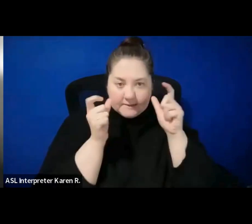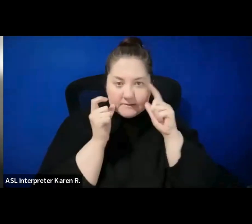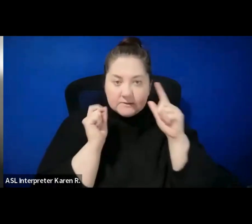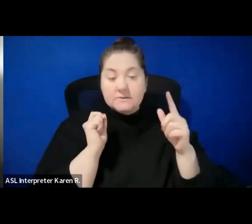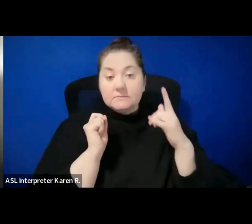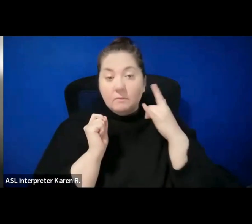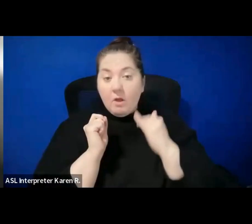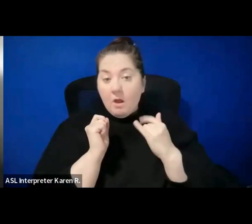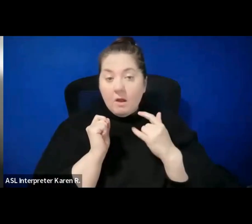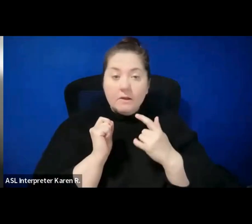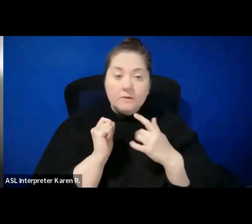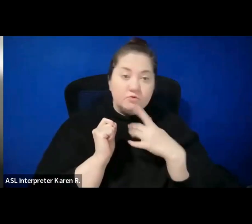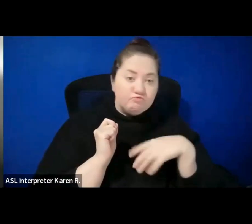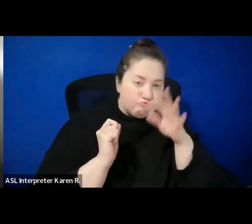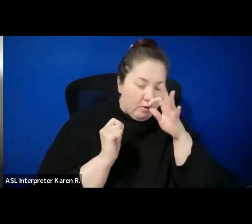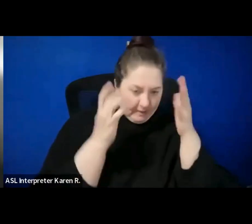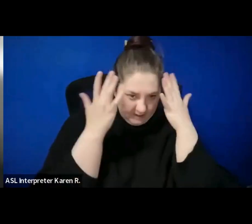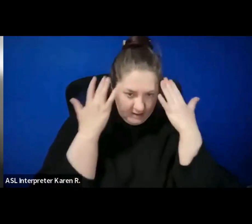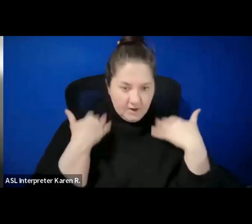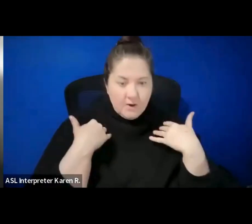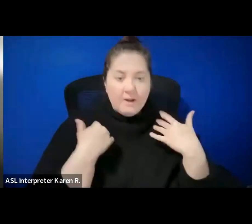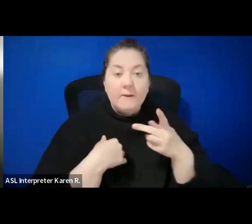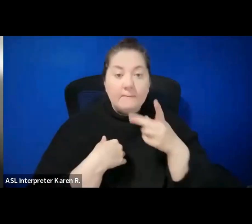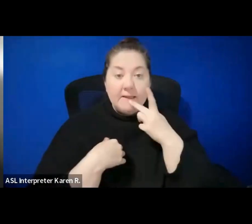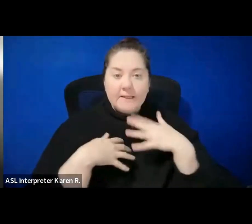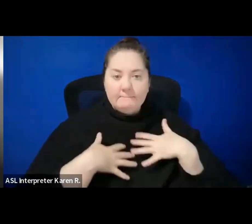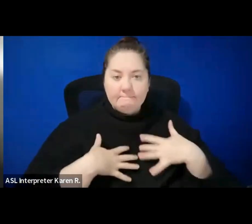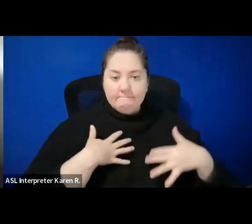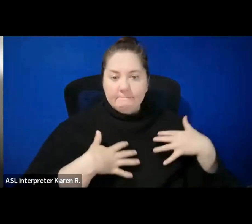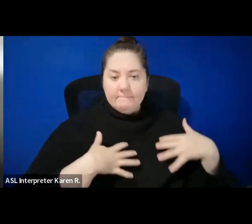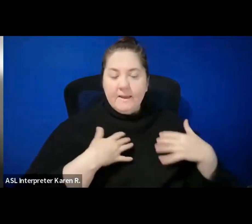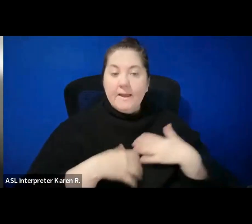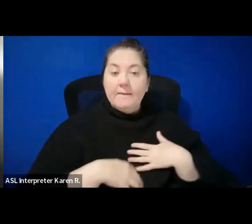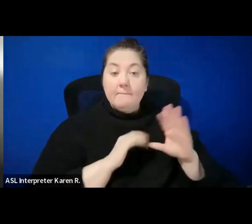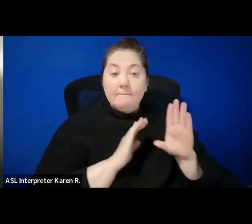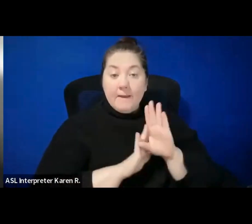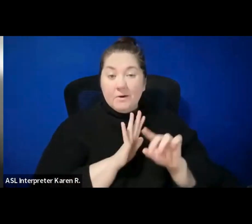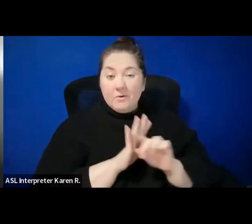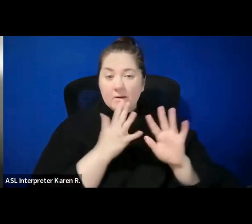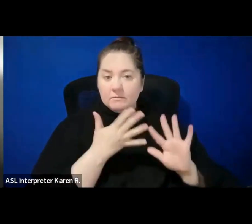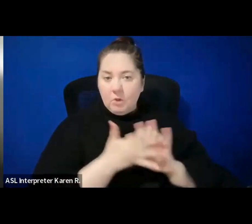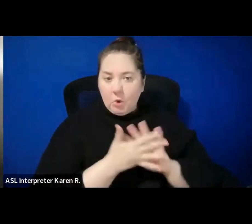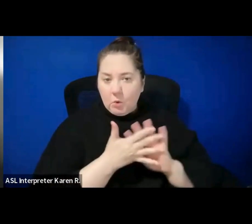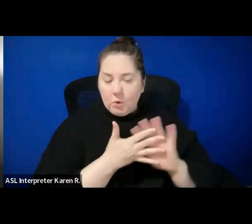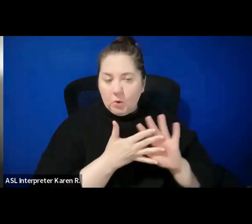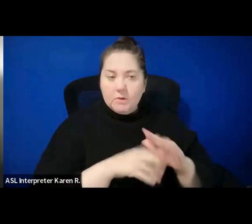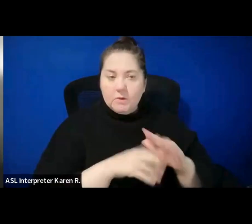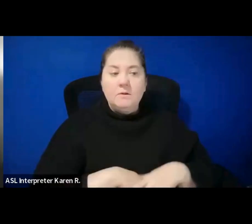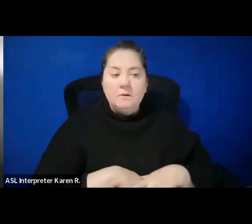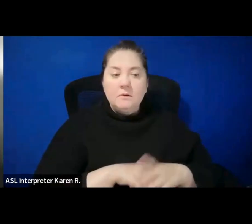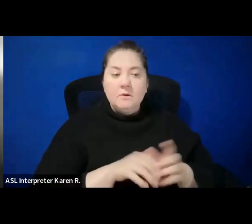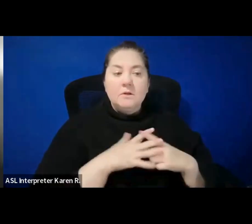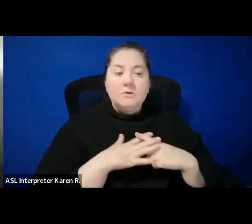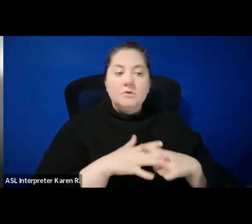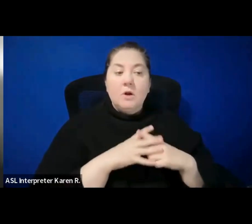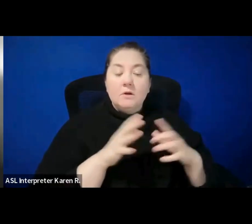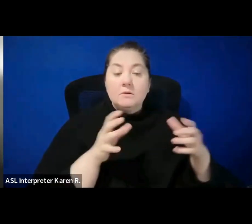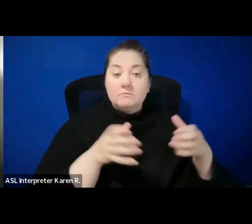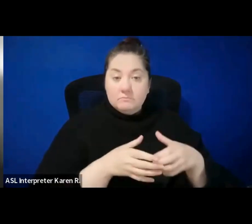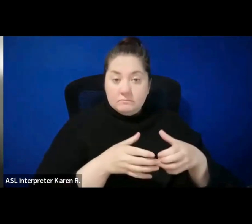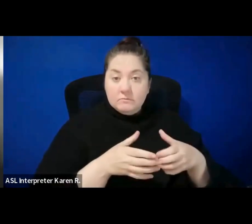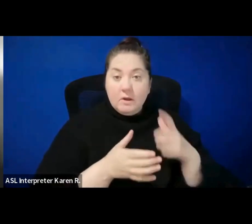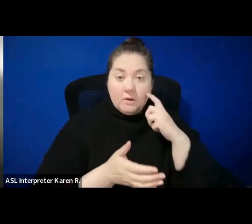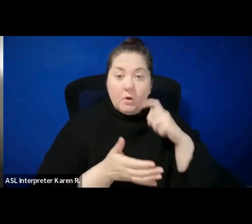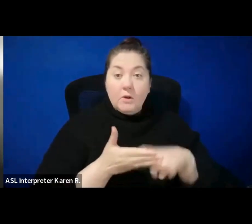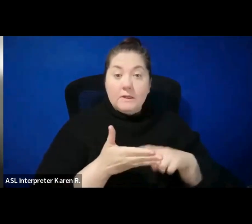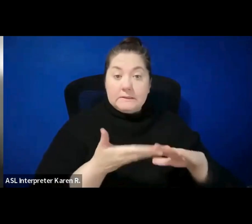wearing a pink tinselly sweater, and sitting in front of a blurred background. I'd like to start today's convening by acknowledging that